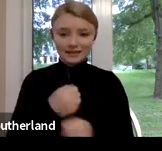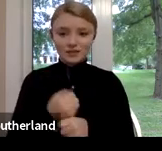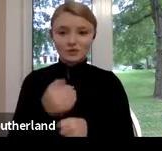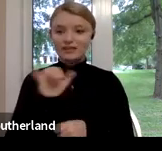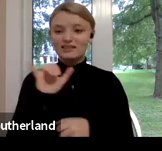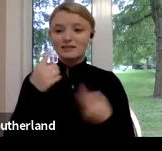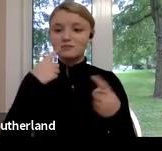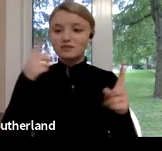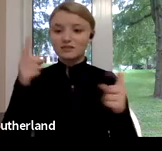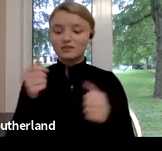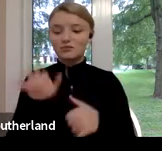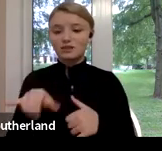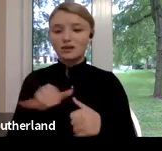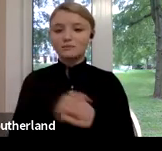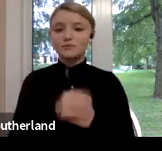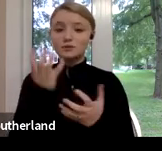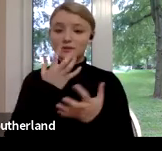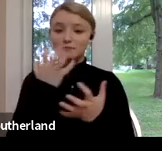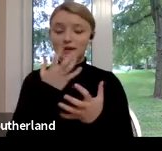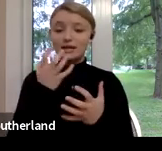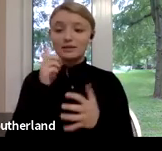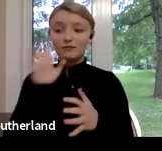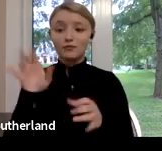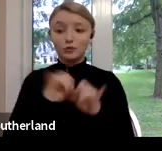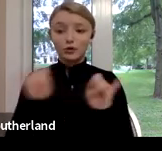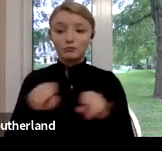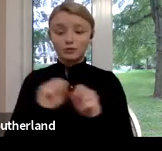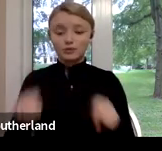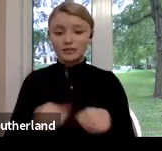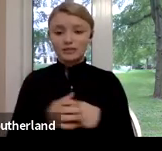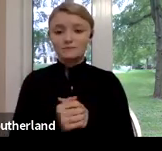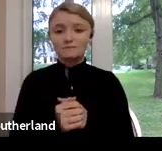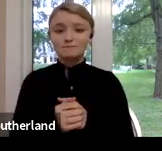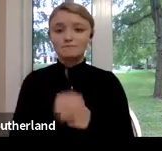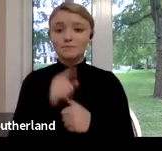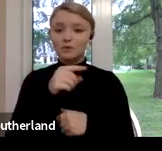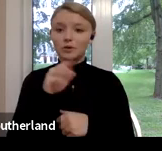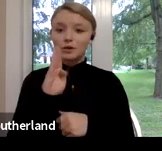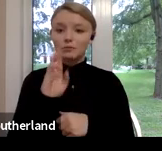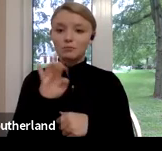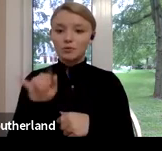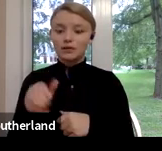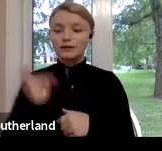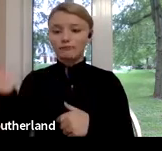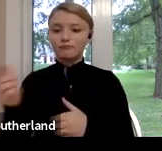success with that. So it's amazing for your immune system. So Brittaney, I'll let you share your